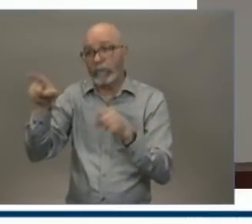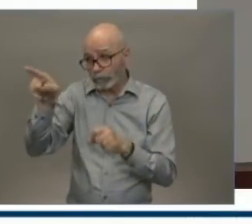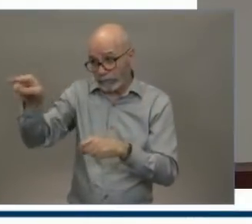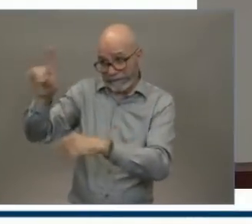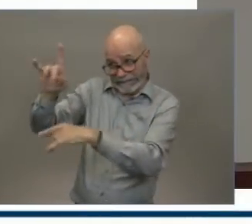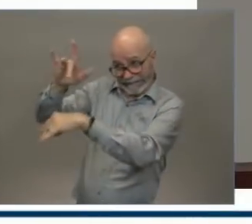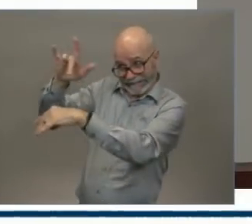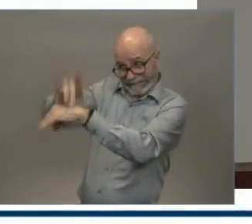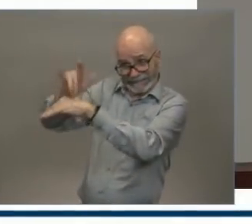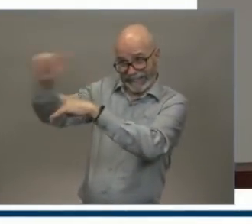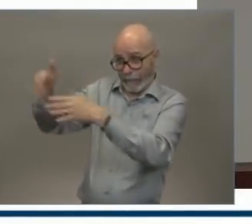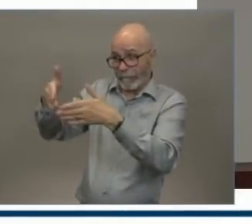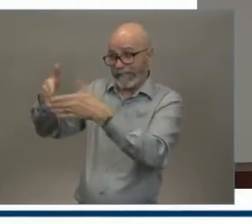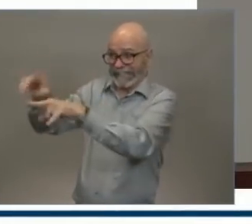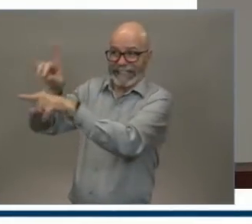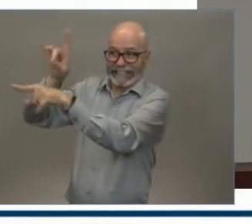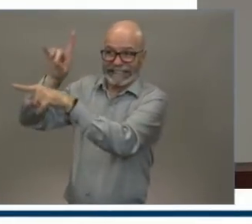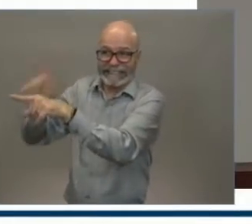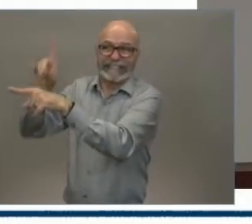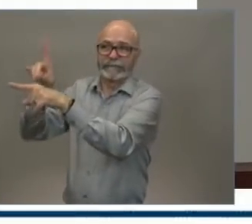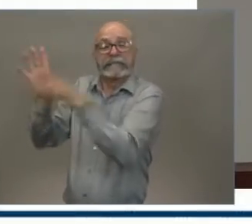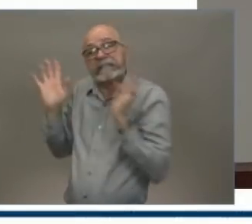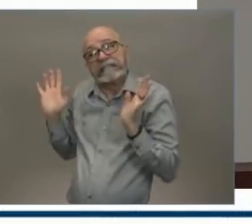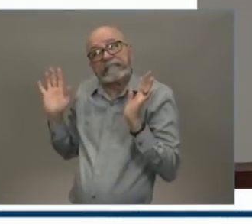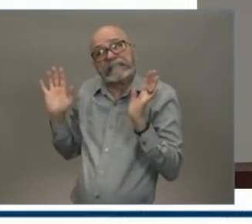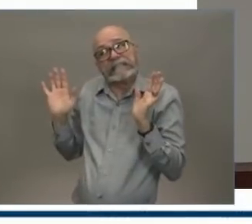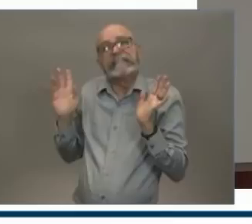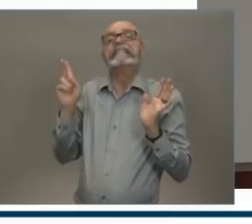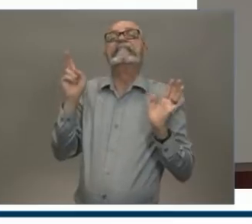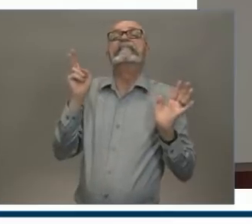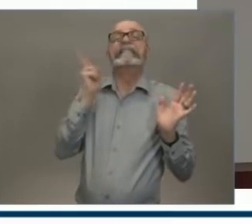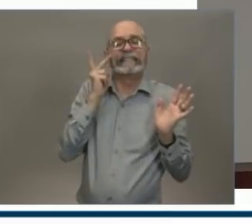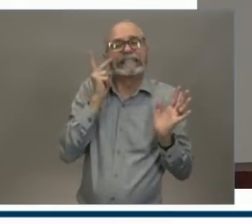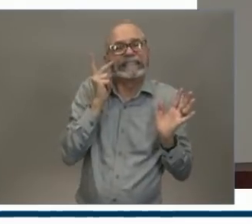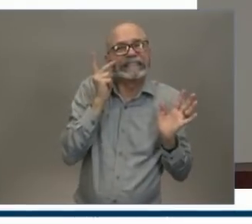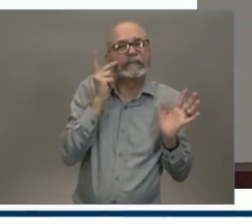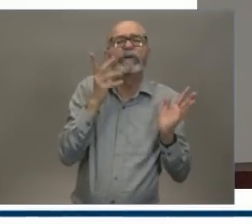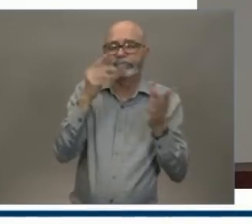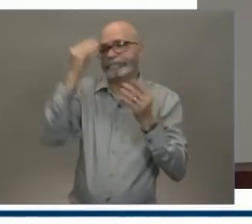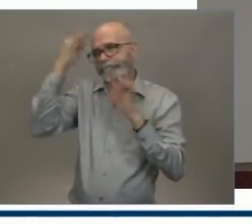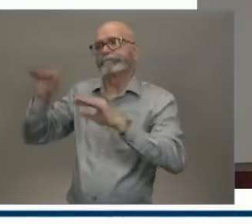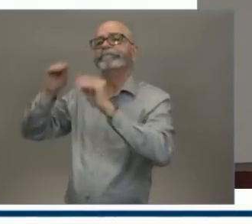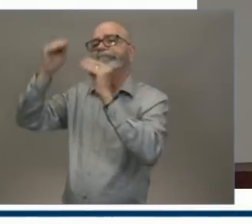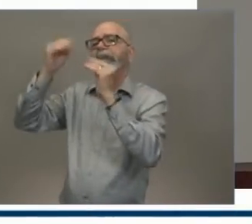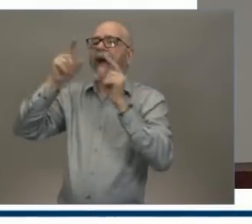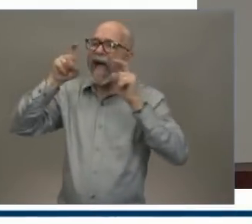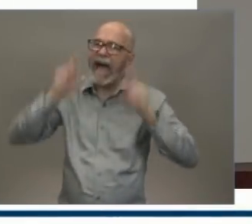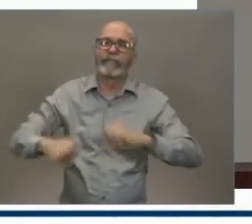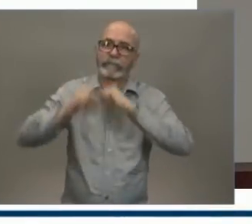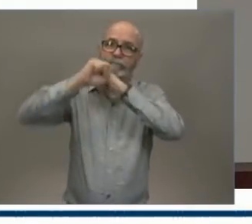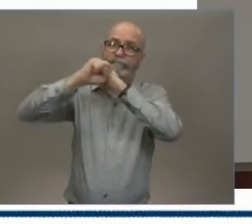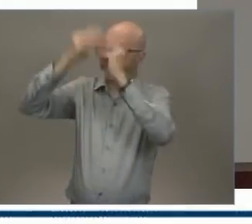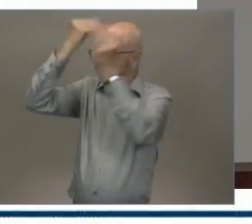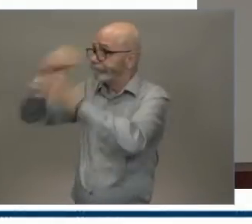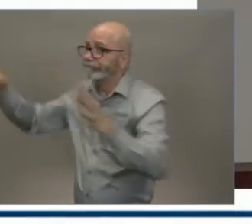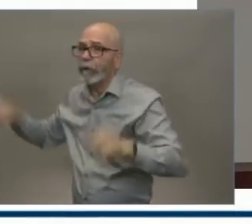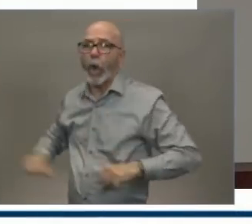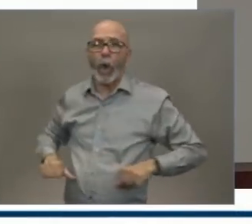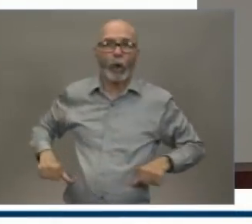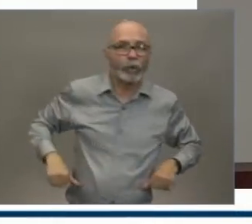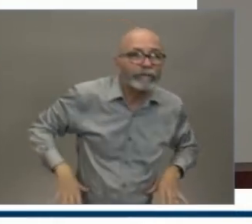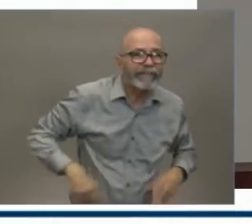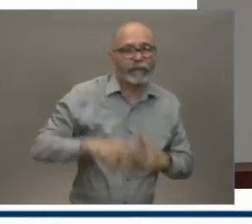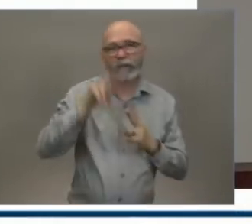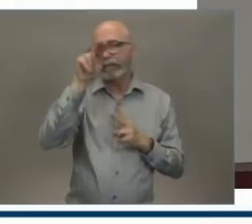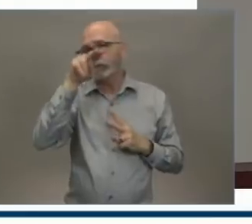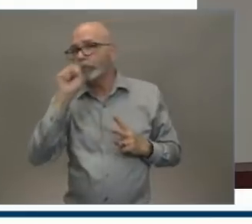crossings, and that has been sent out by Public Health in both Nova Scotia and Newfoundland. We also are working with